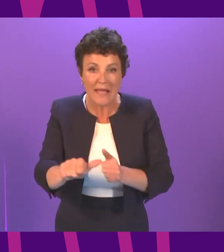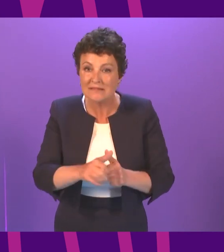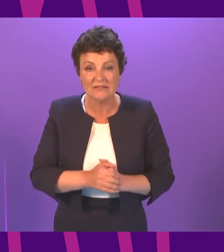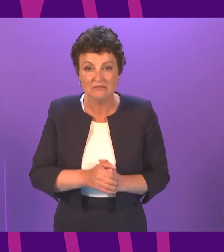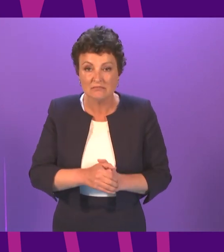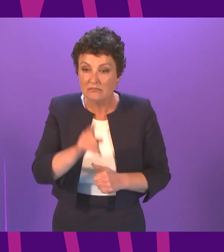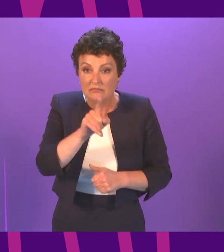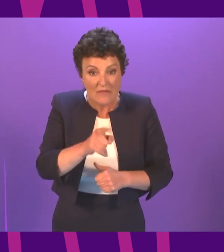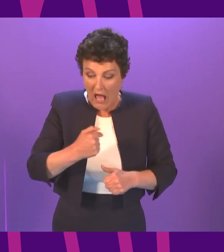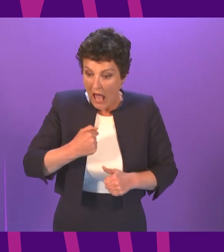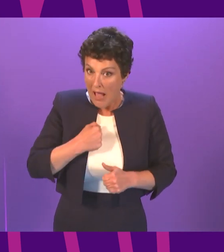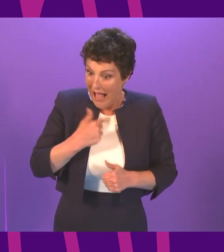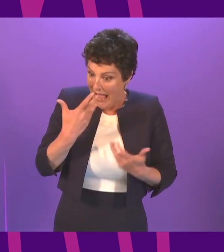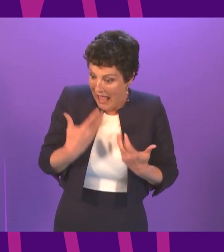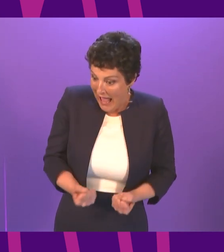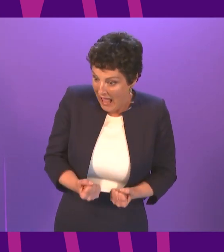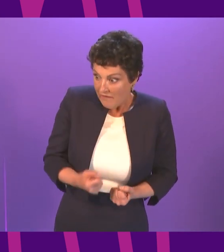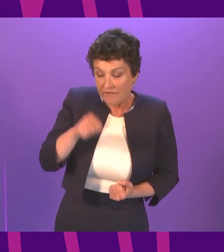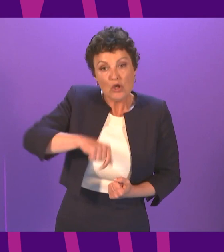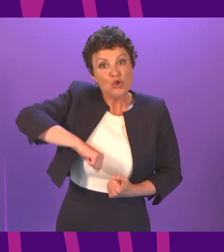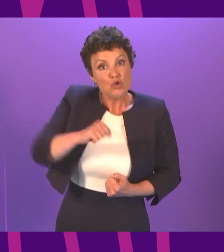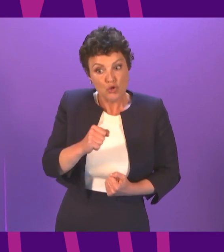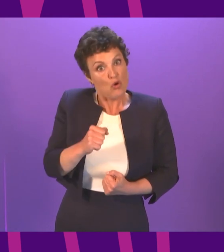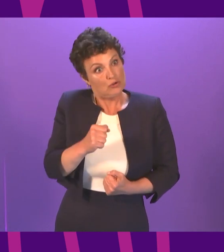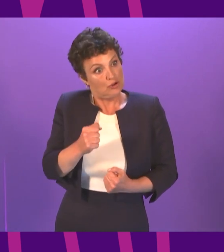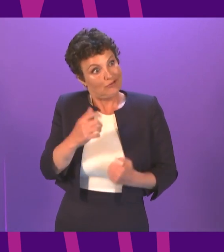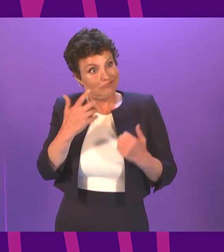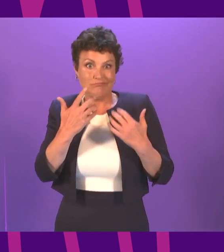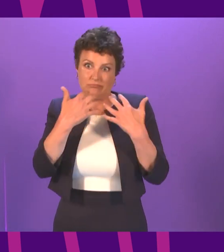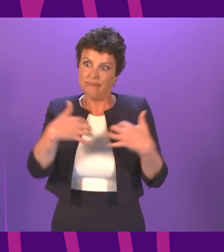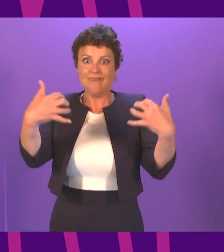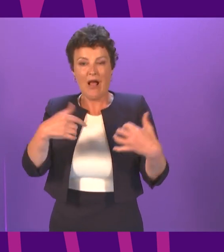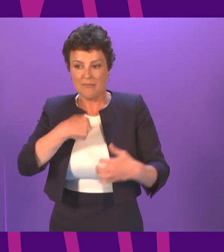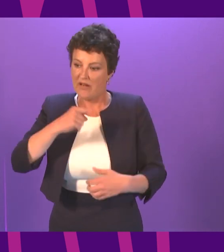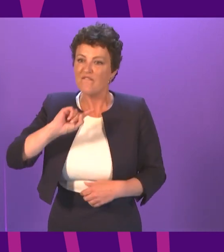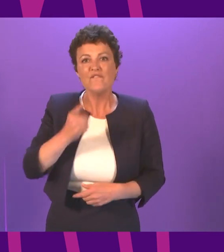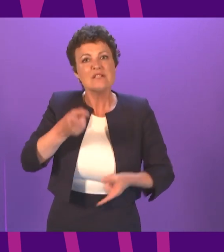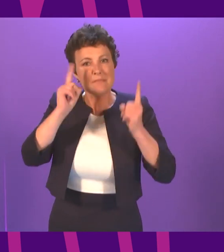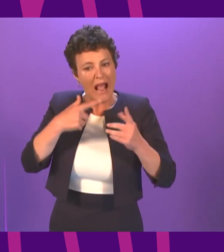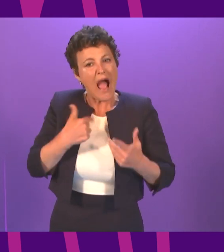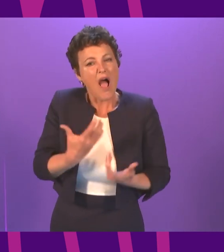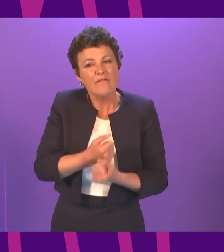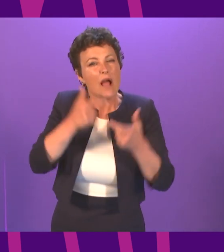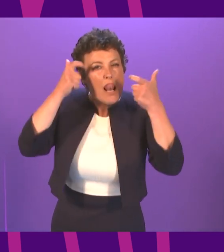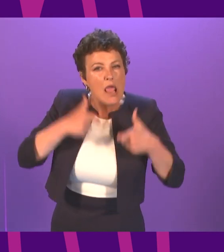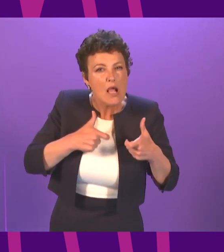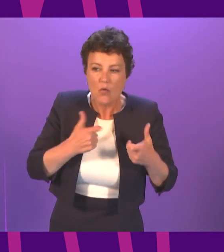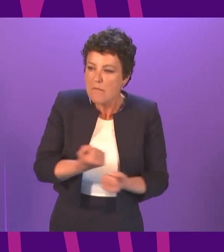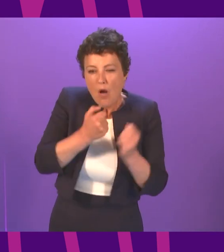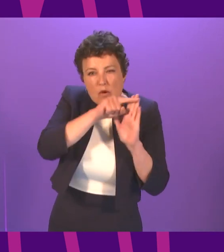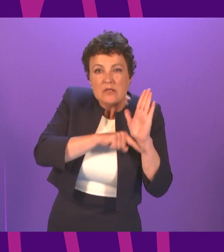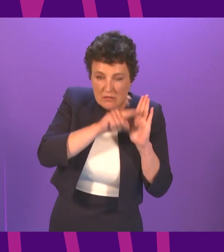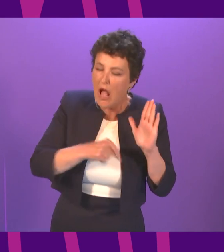can with all of the powers vested in the office of First Minister to make our country the best possible place to live,